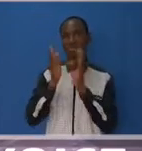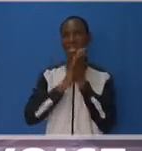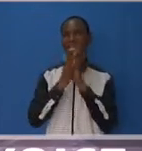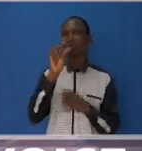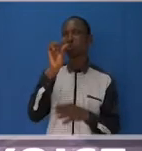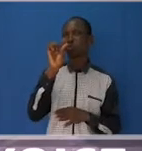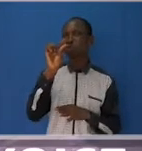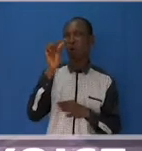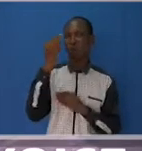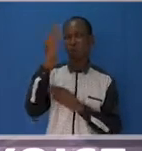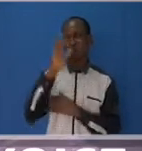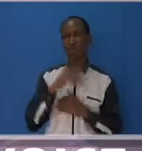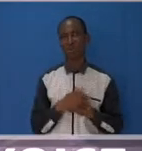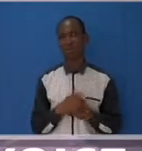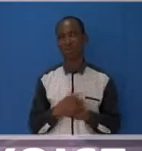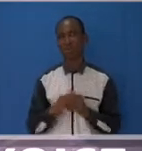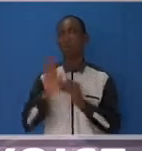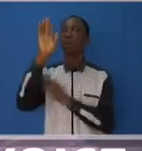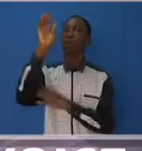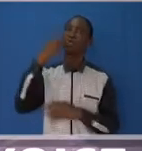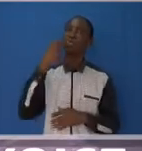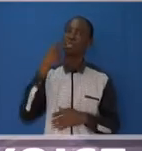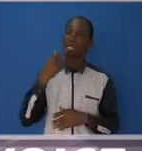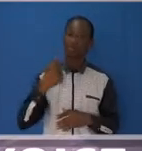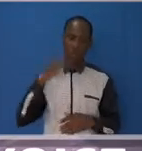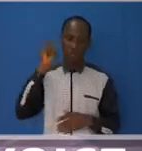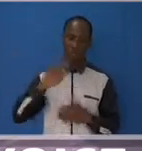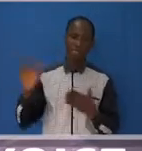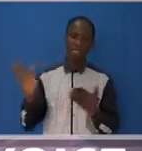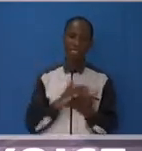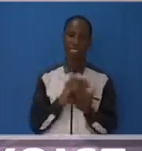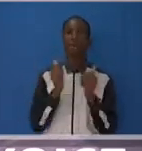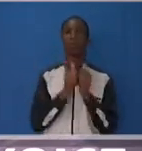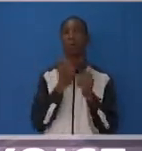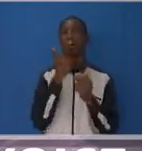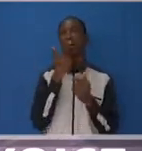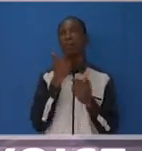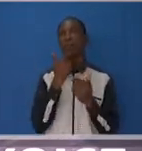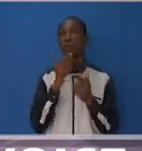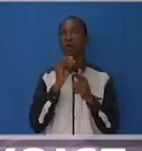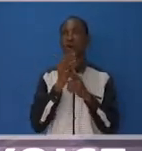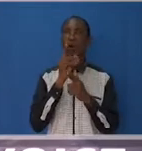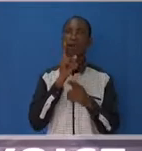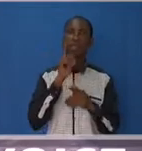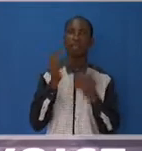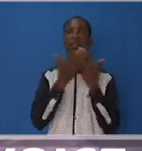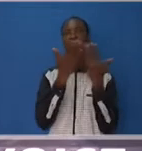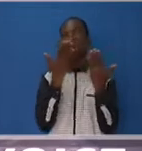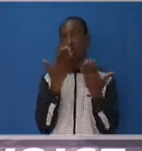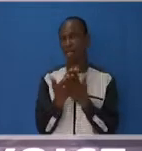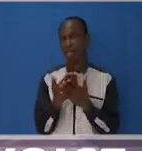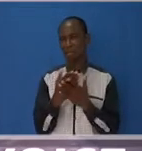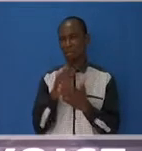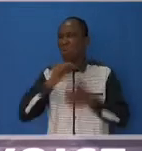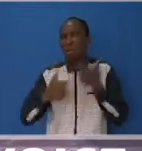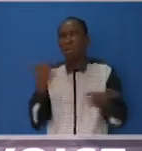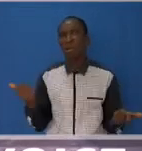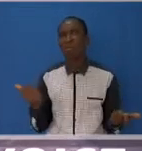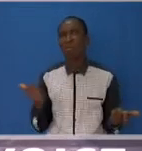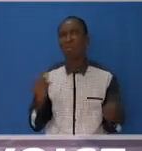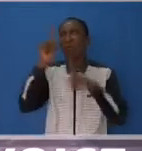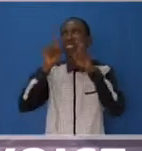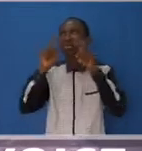Yankopon. Or see, you're fire, no for fun to you more. You need case. You have any babies or questions, say,